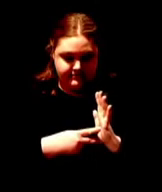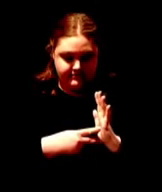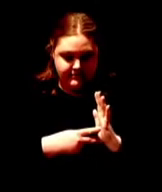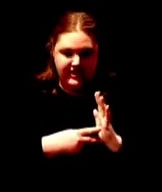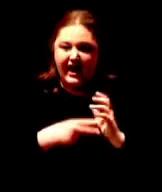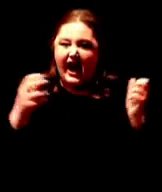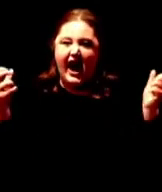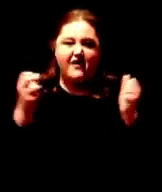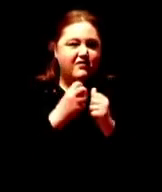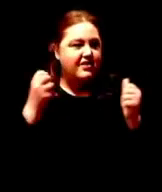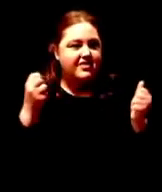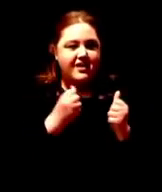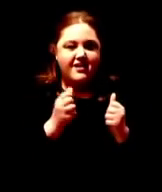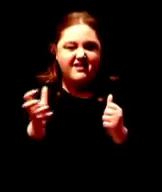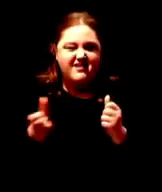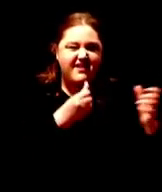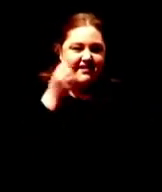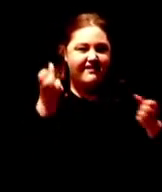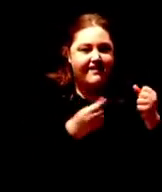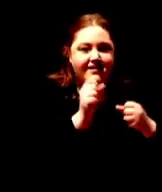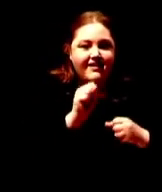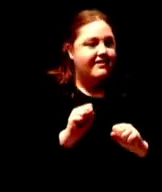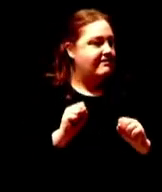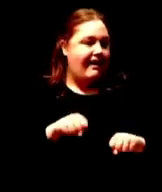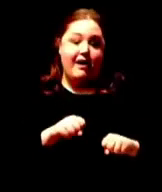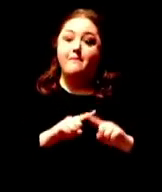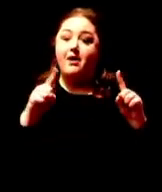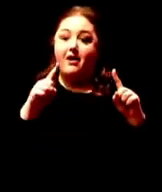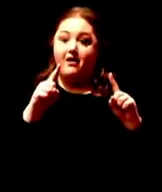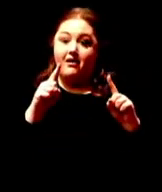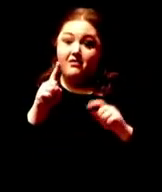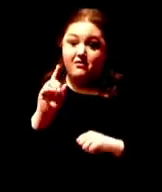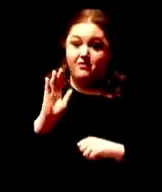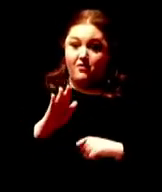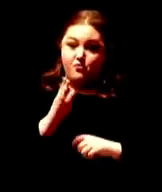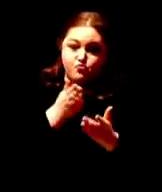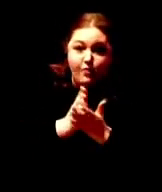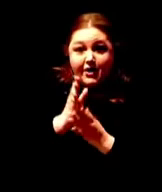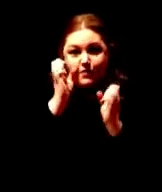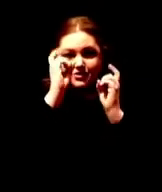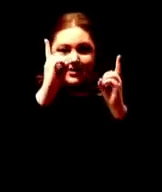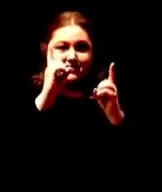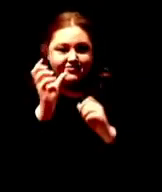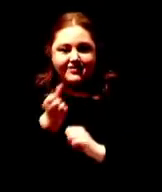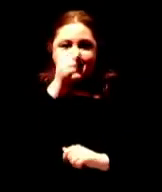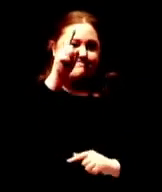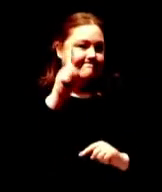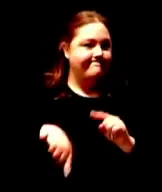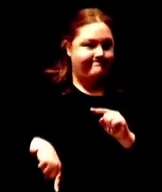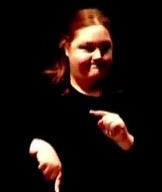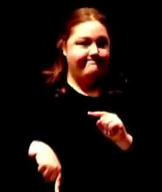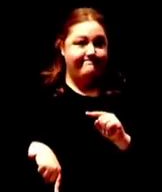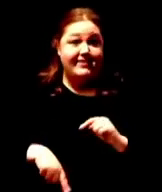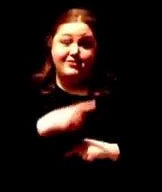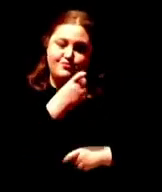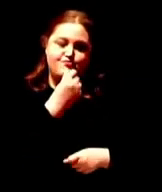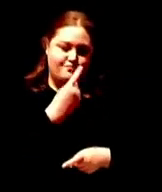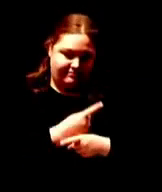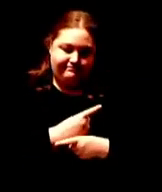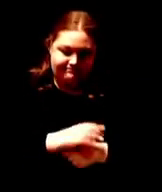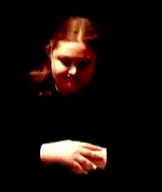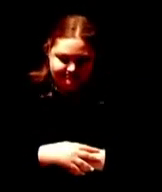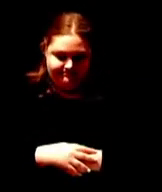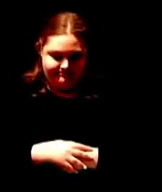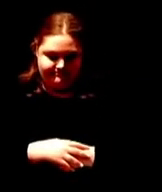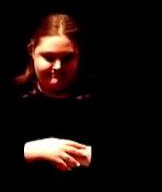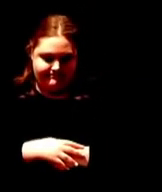away everything from you, but they will never be able to take away your education." And he isn't wrong. This will